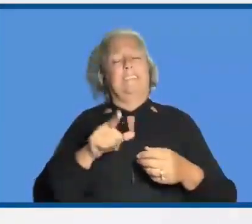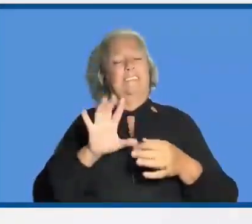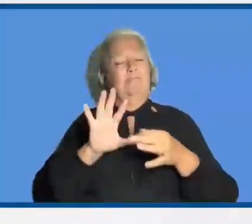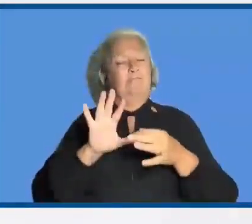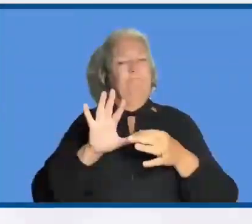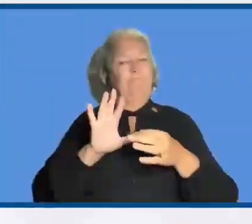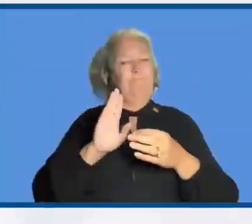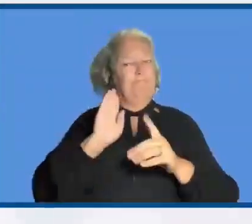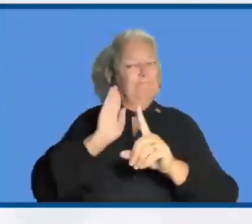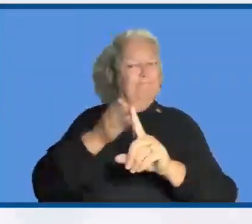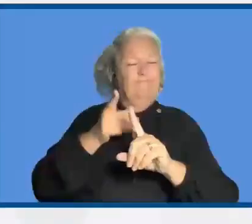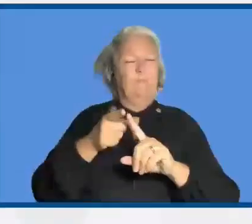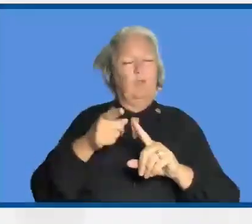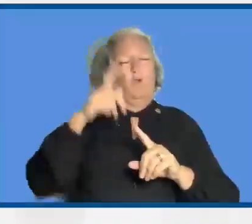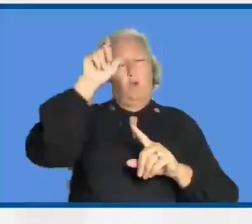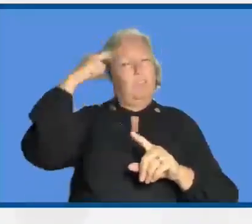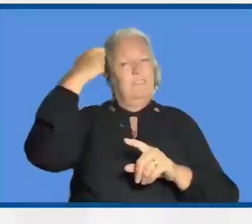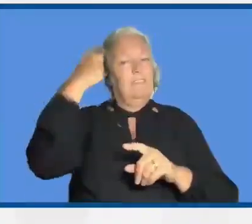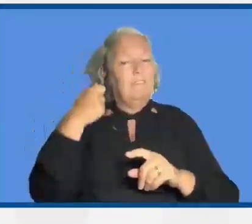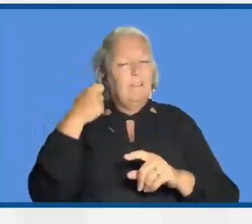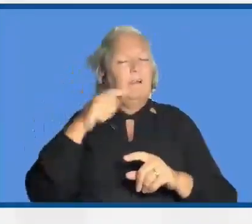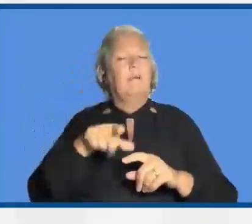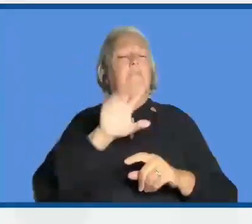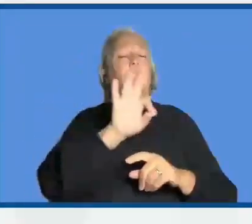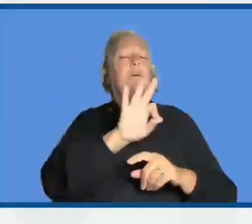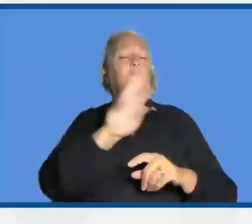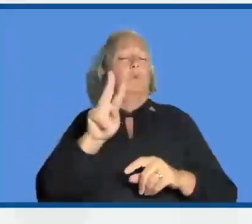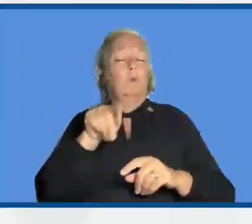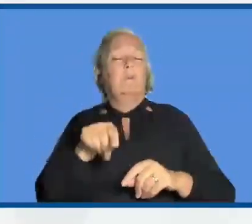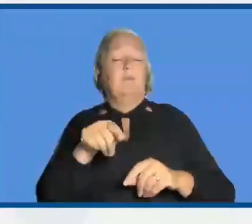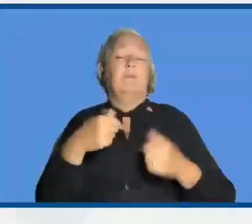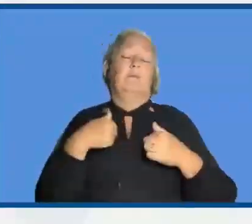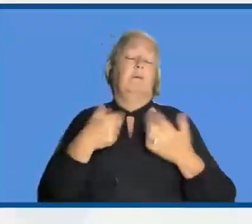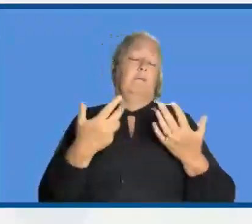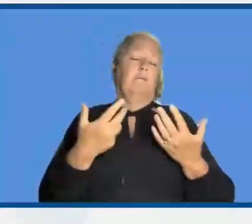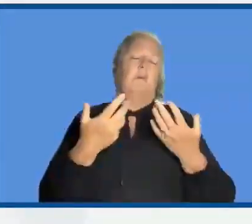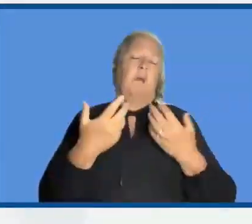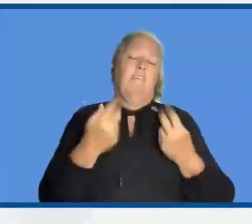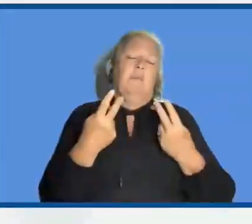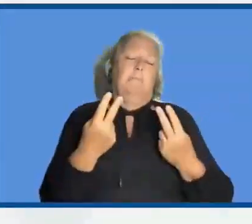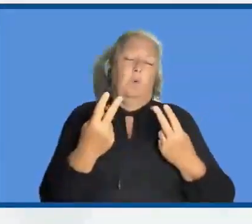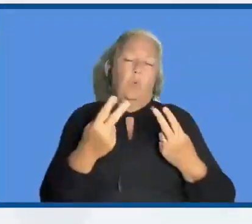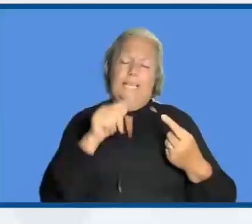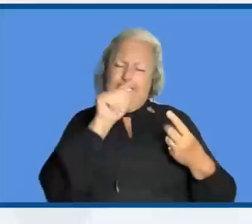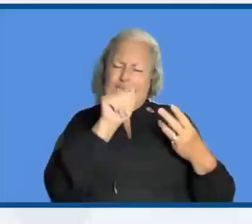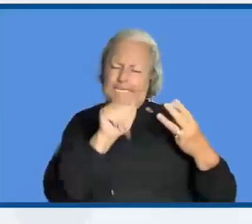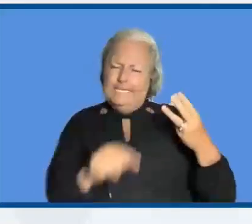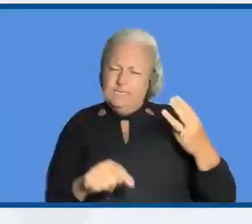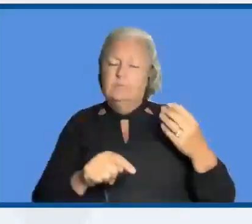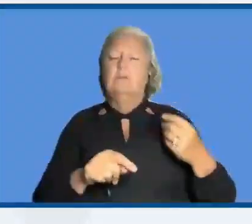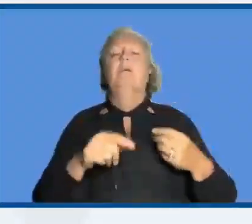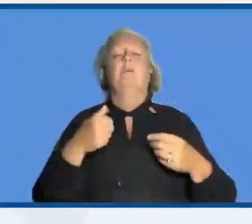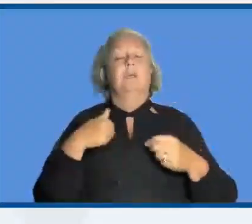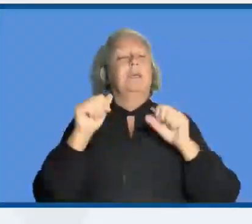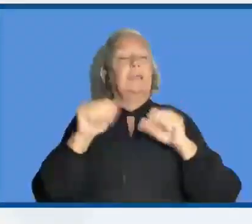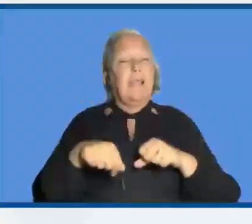objective, science and technology have a role to play in all priority areas. We can tap into the breadth of knowledge held by researchers